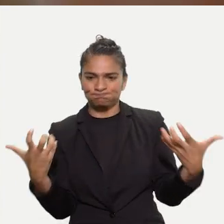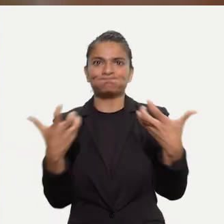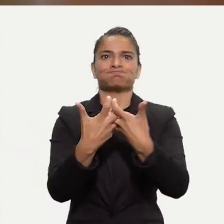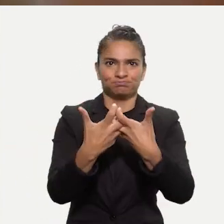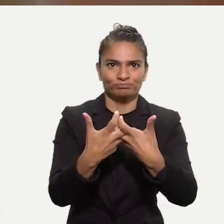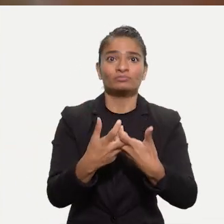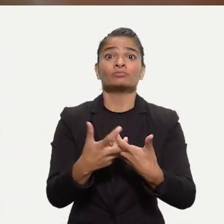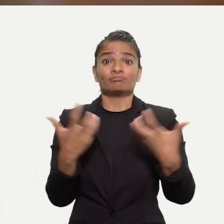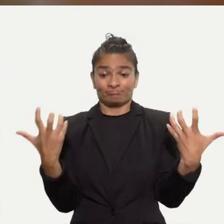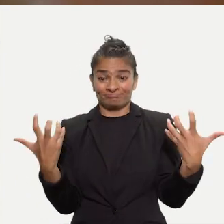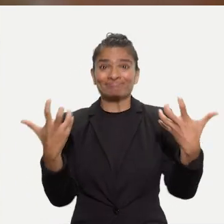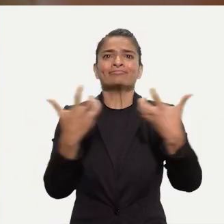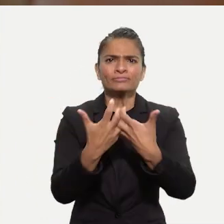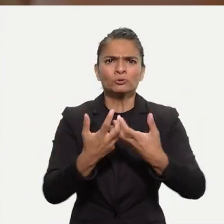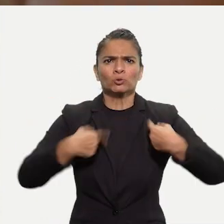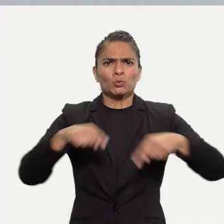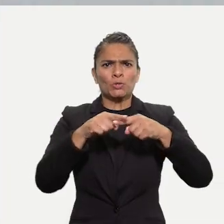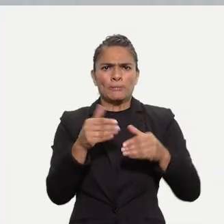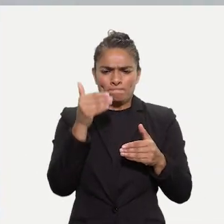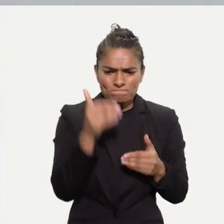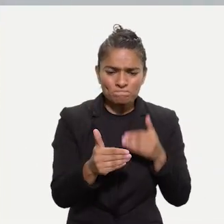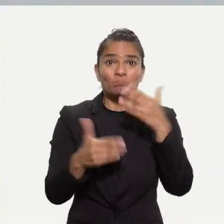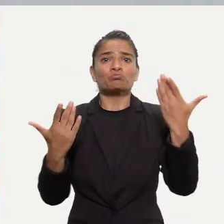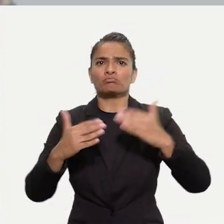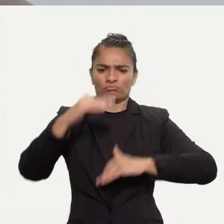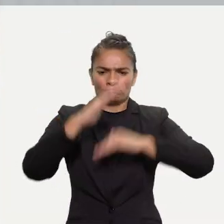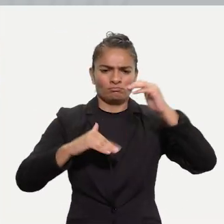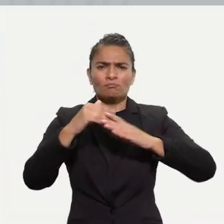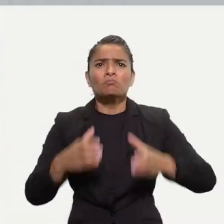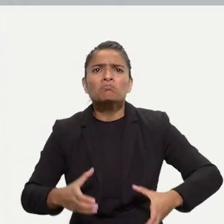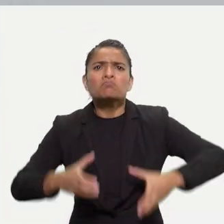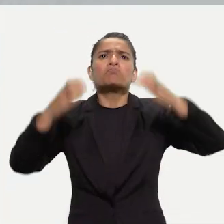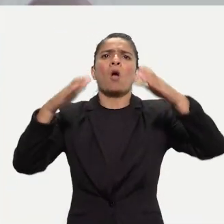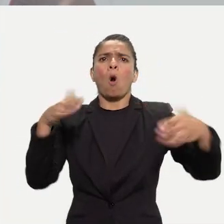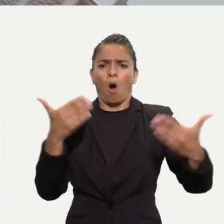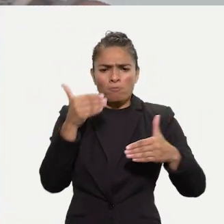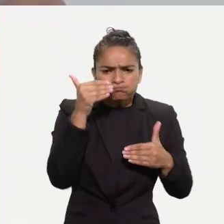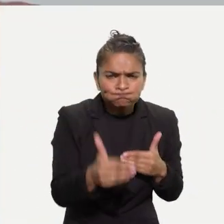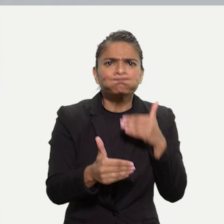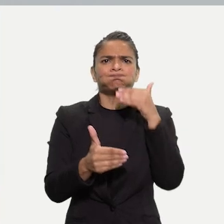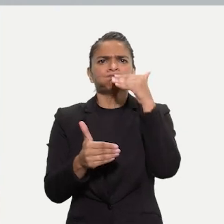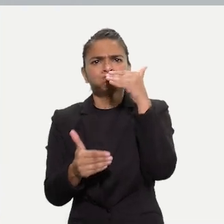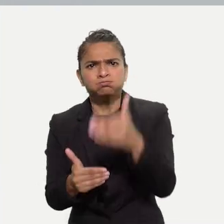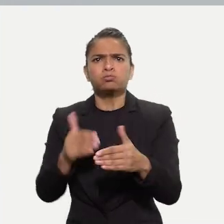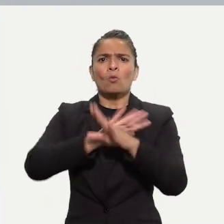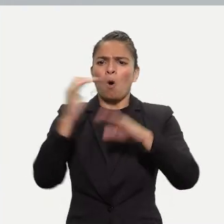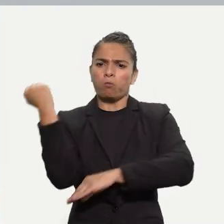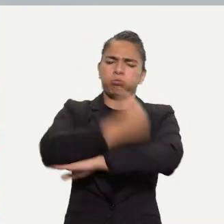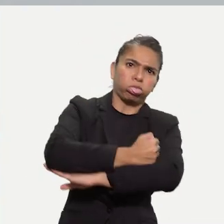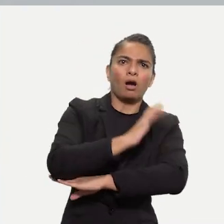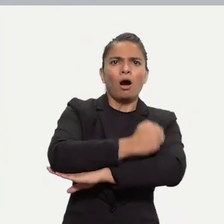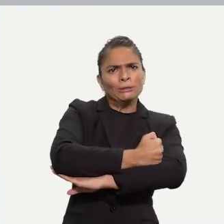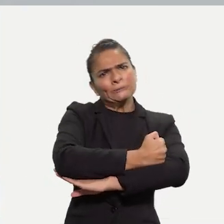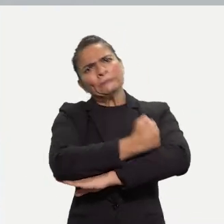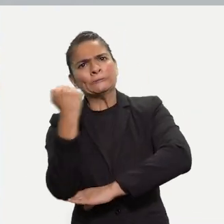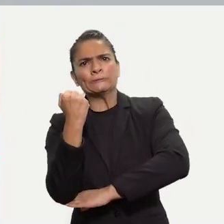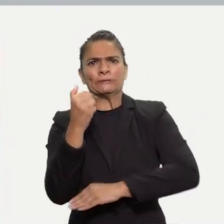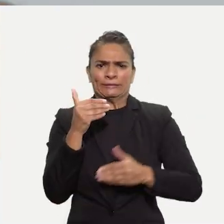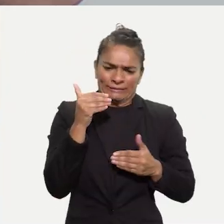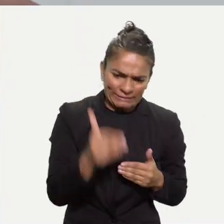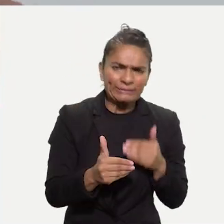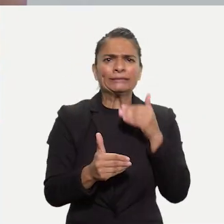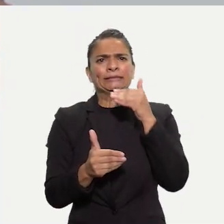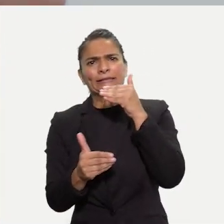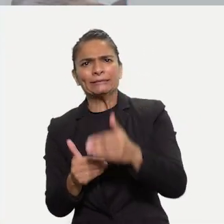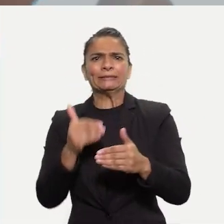the DRR or disaster risk reduction framework. But we're also increasingly talking about resilience building. And